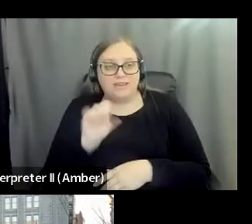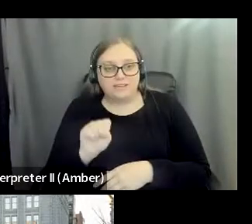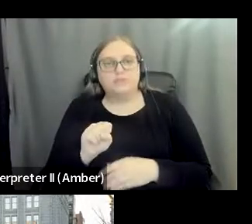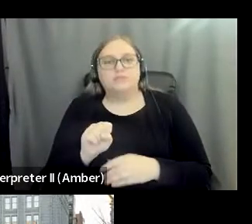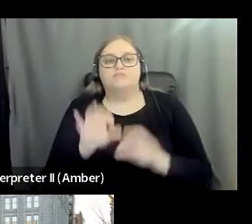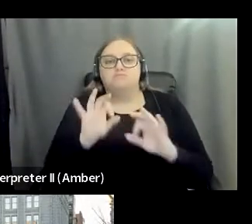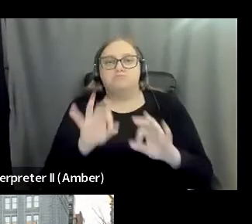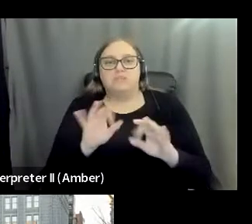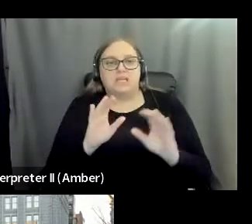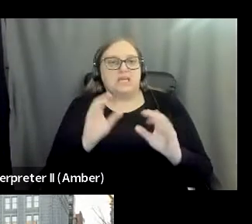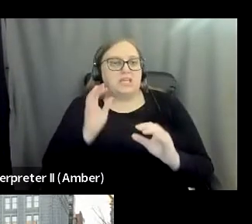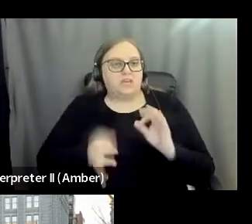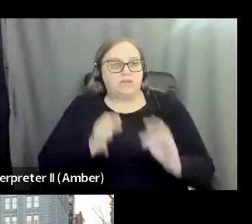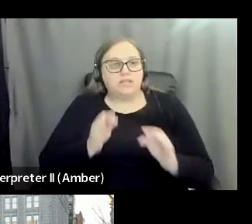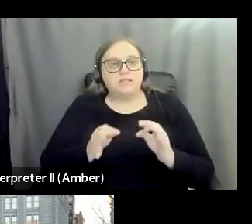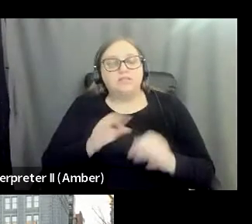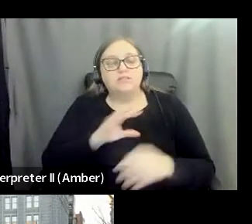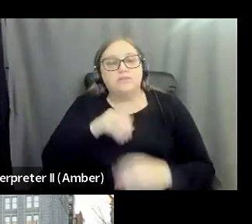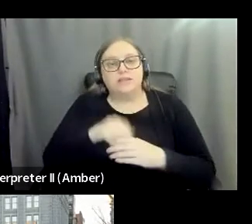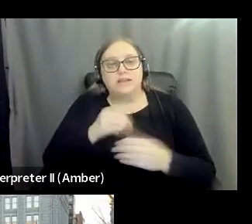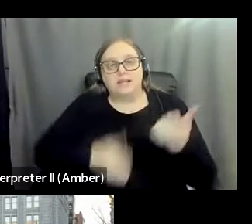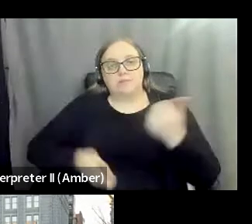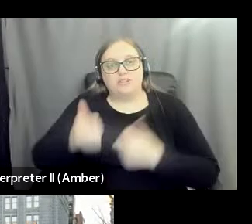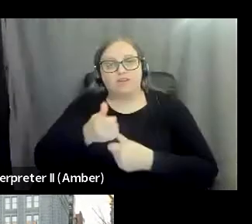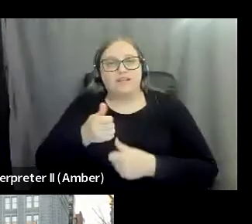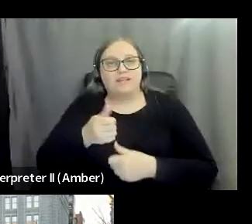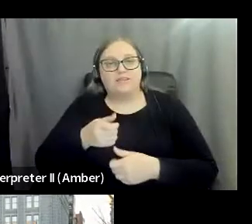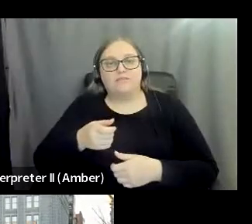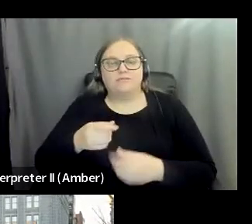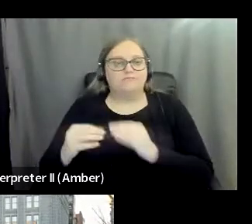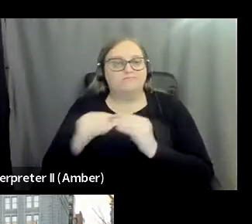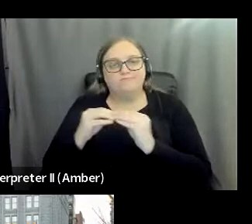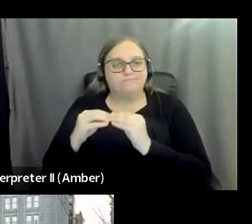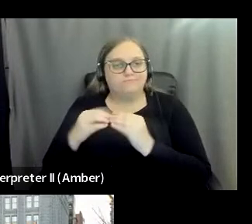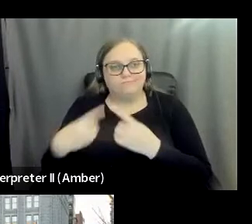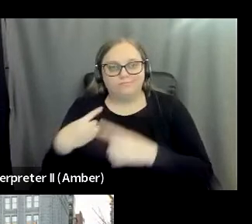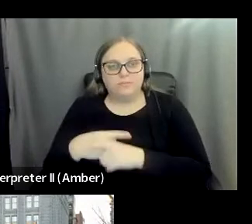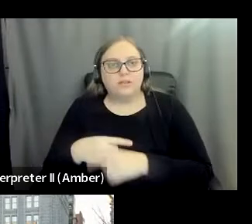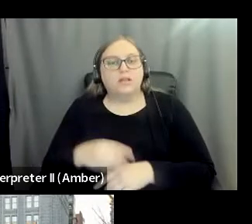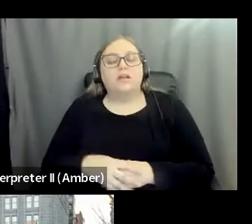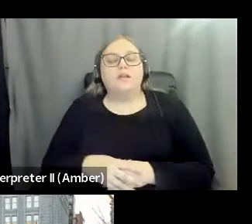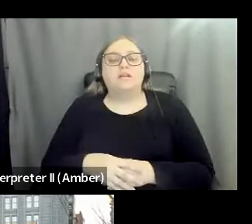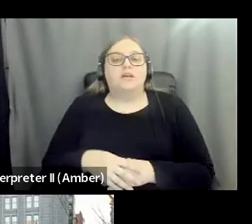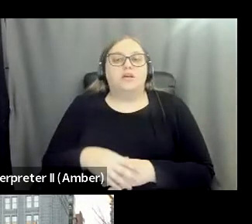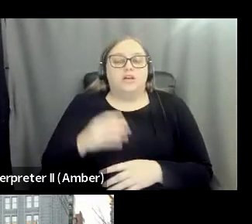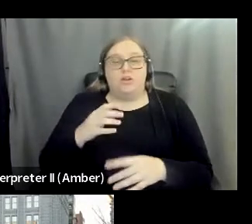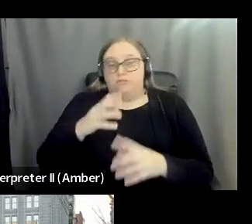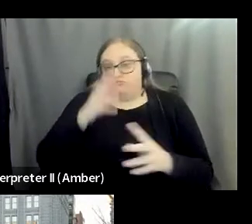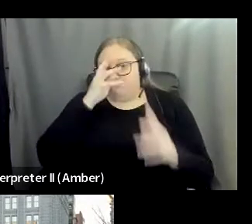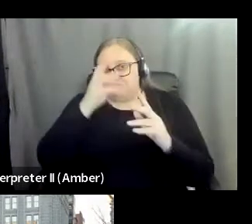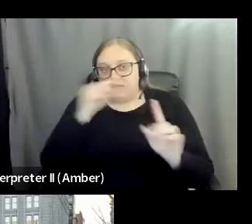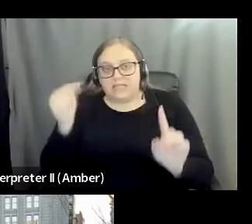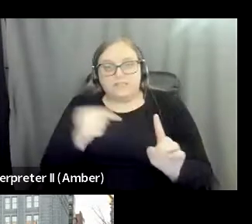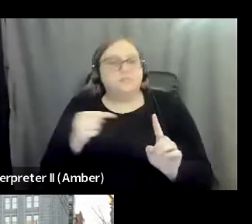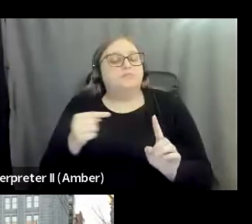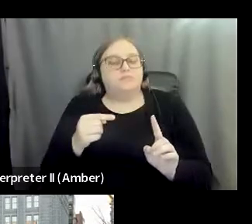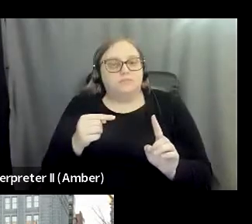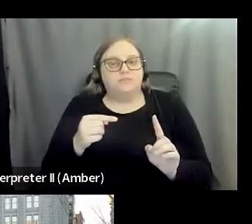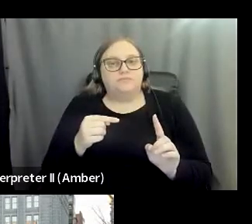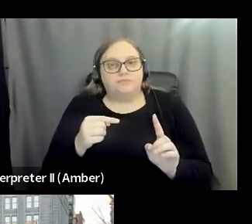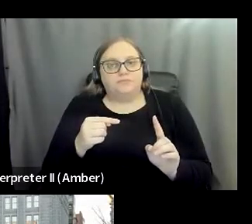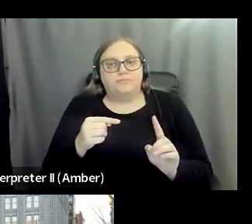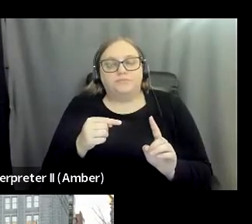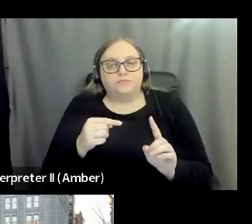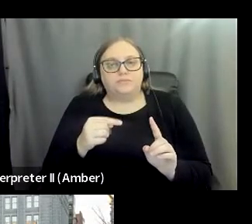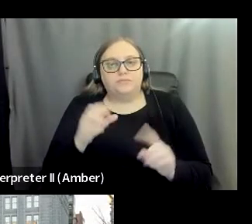administrative litigation. By developing innovative reforms for the District of Columbia's system of administrative justice,